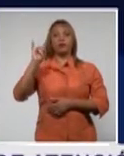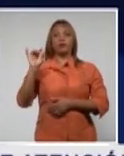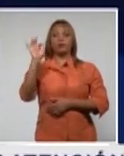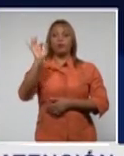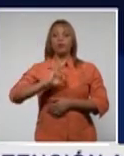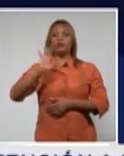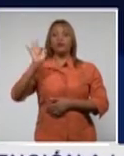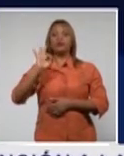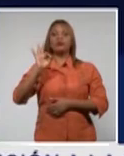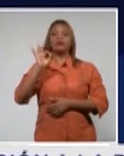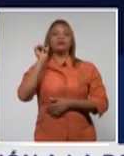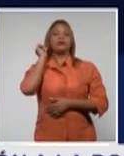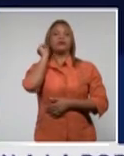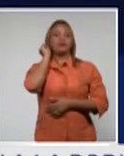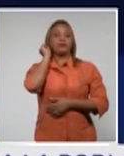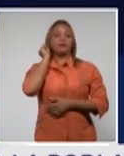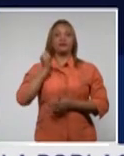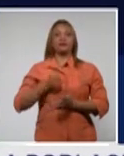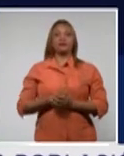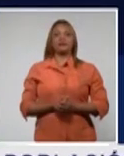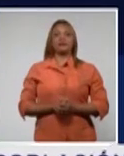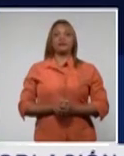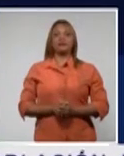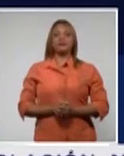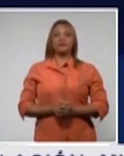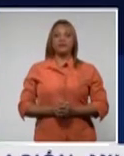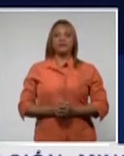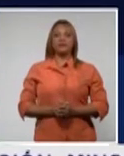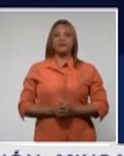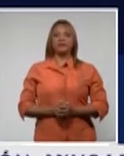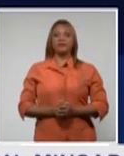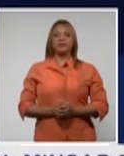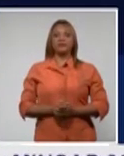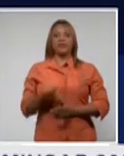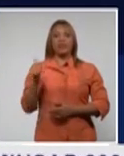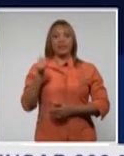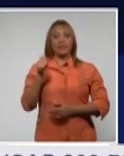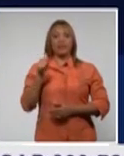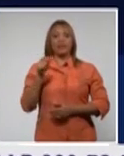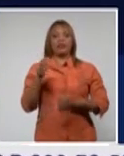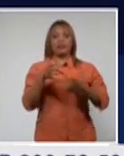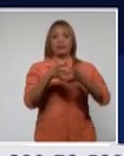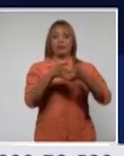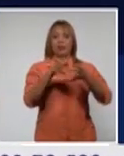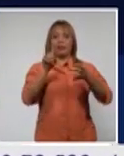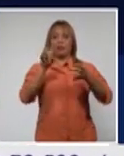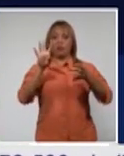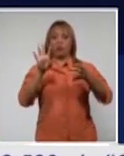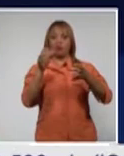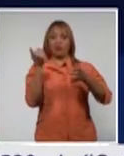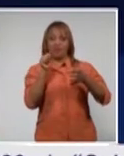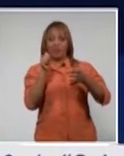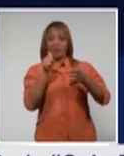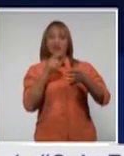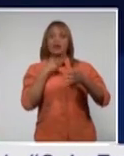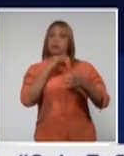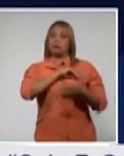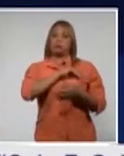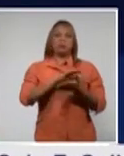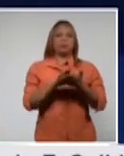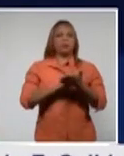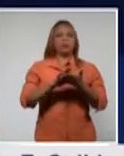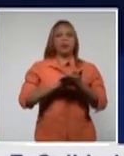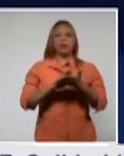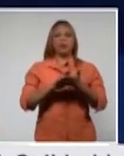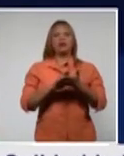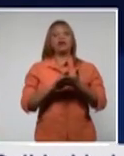49.9% of all diagnosed cases. A similar rate between both sexes. 10 of the 24